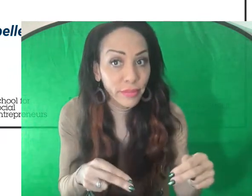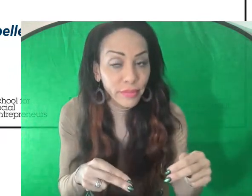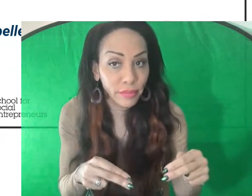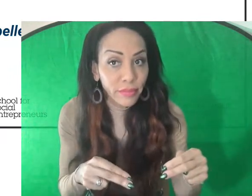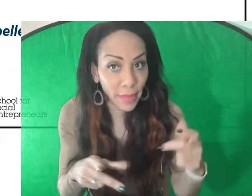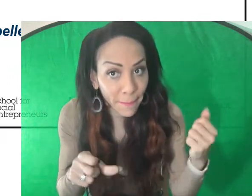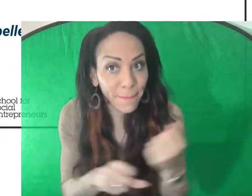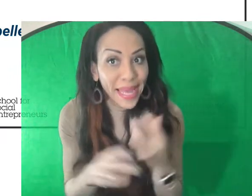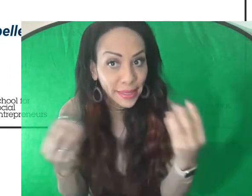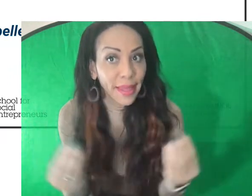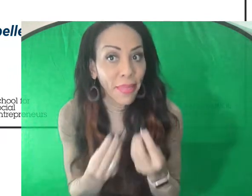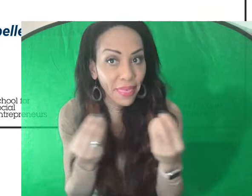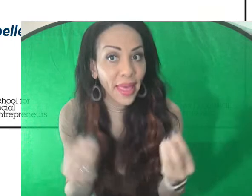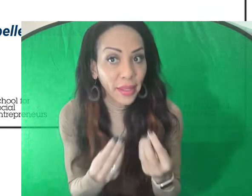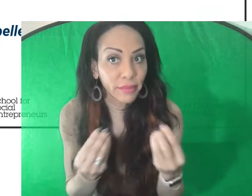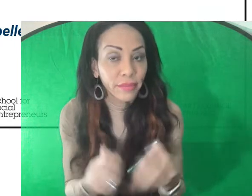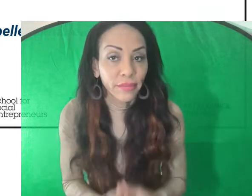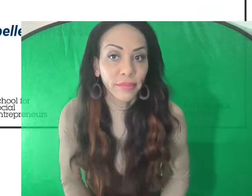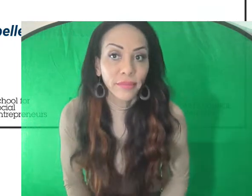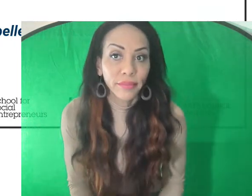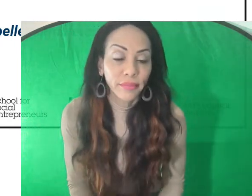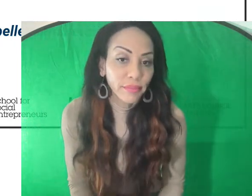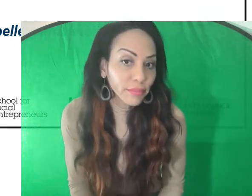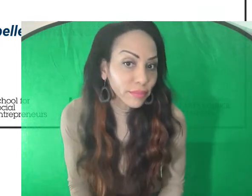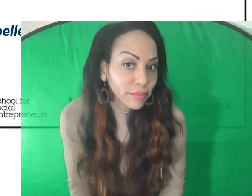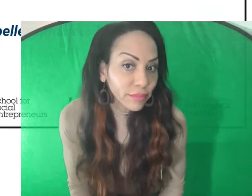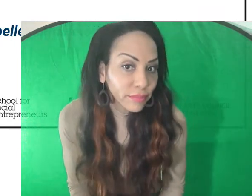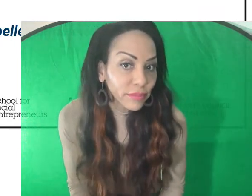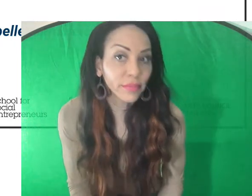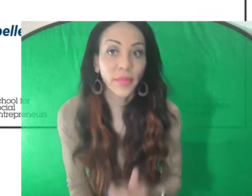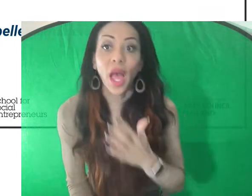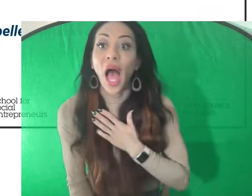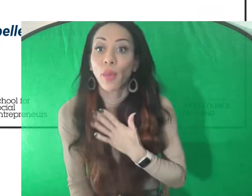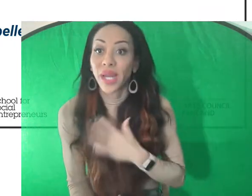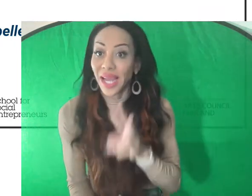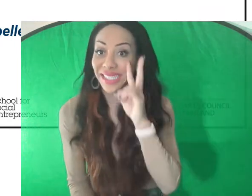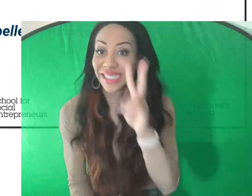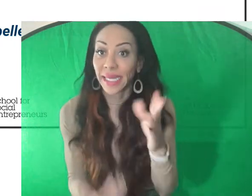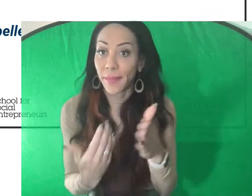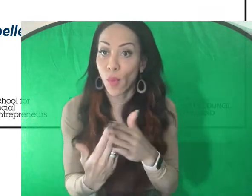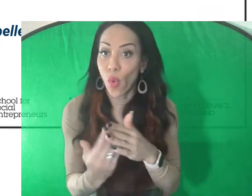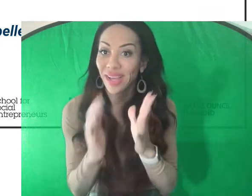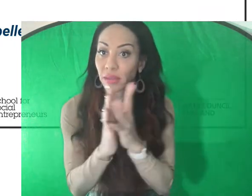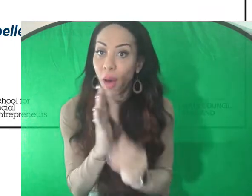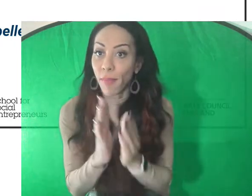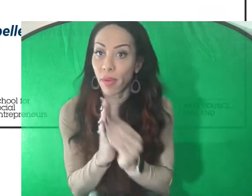It's really cool to see more kind of examples of that. Yeah. Yeah, yeah.